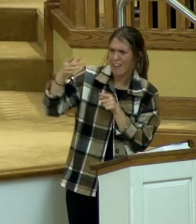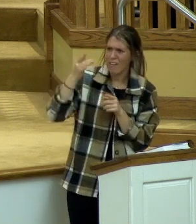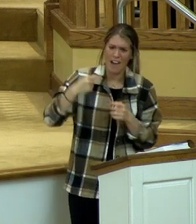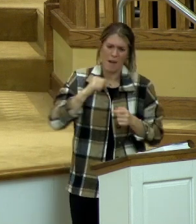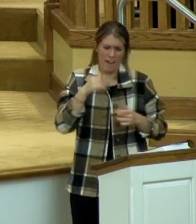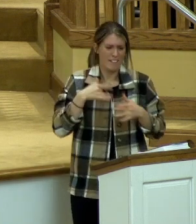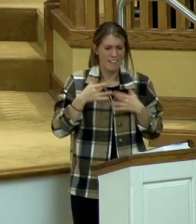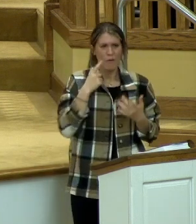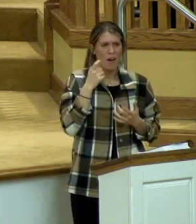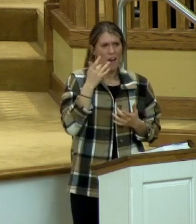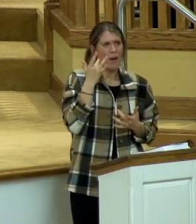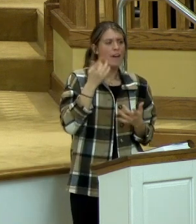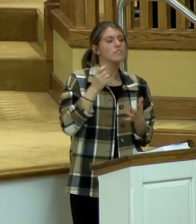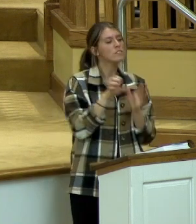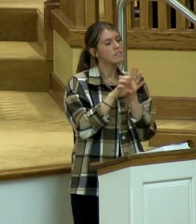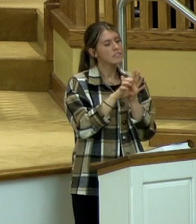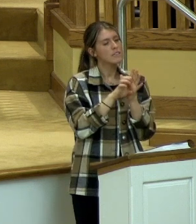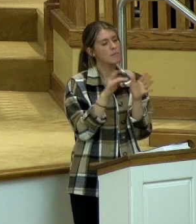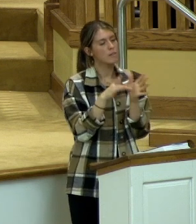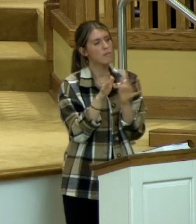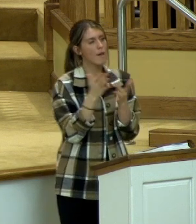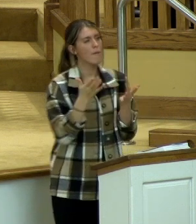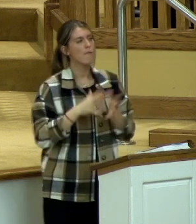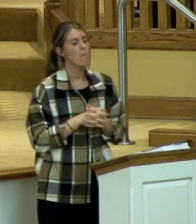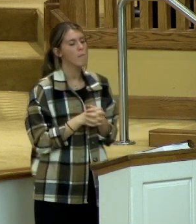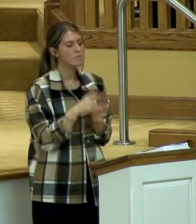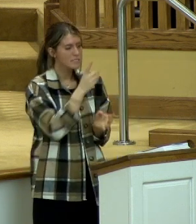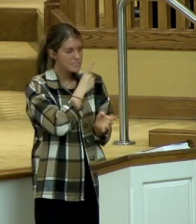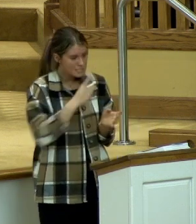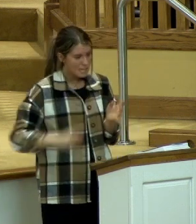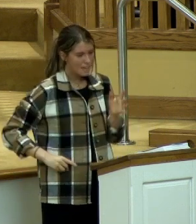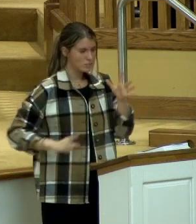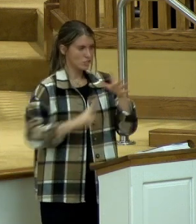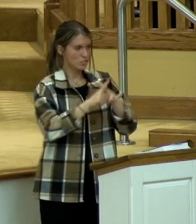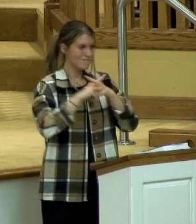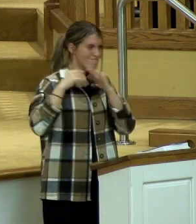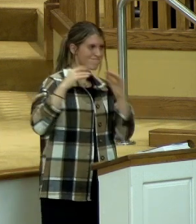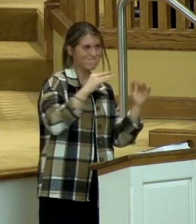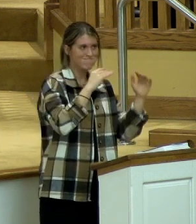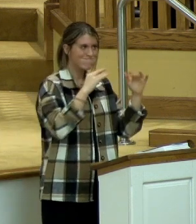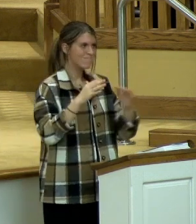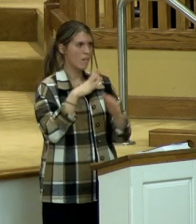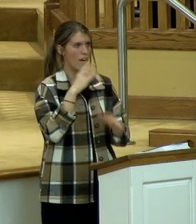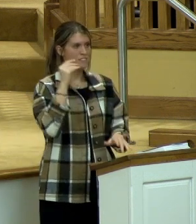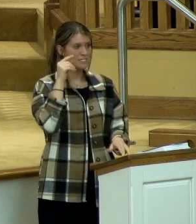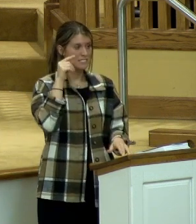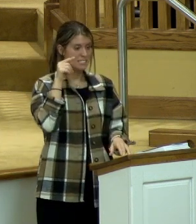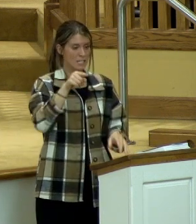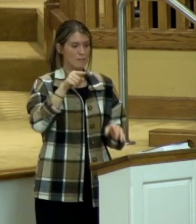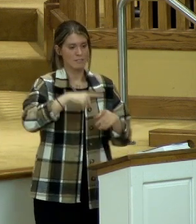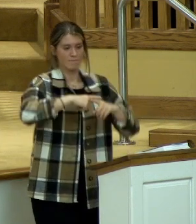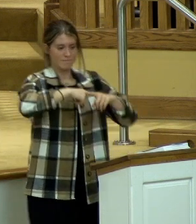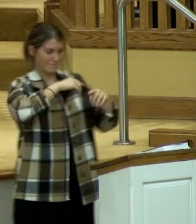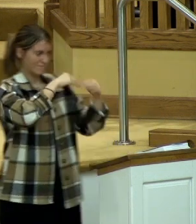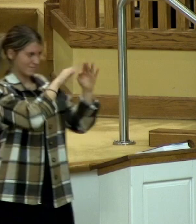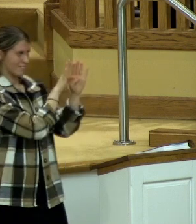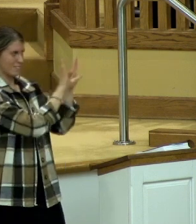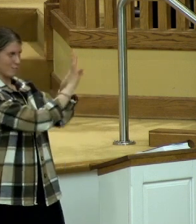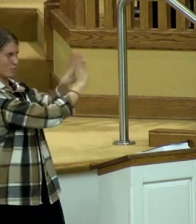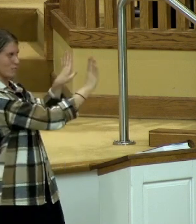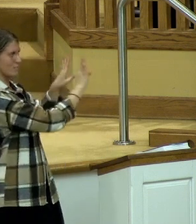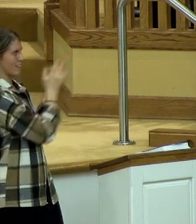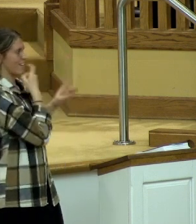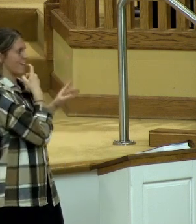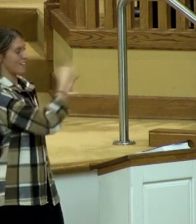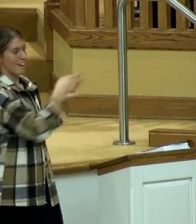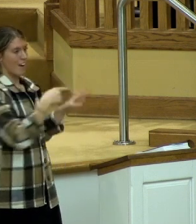Just think about some examples all throughout the Bible, okay? David showed up on a battlefield, And he was on the other side of the glass door as